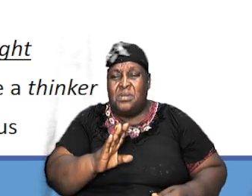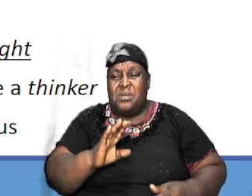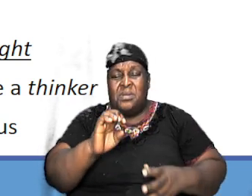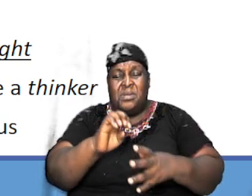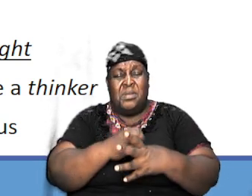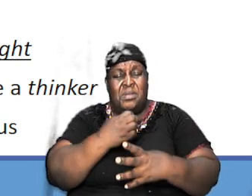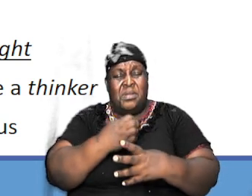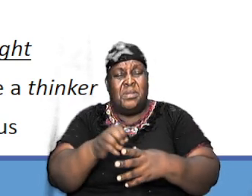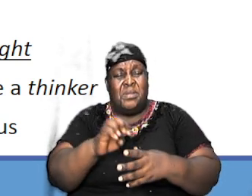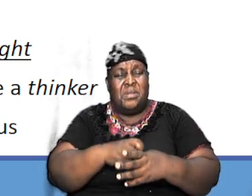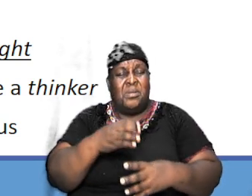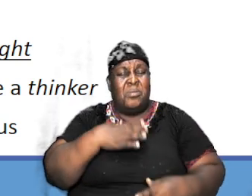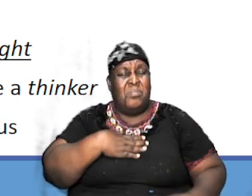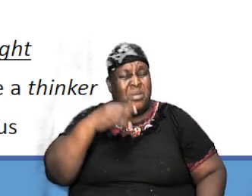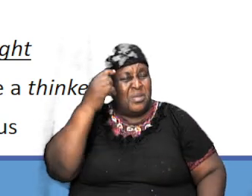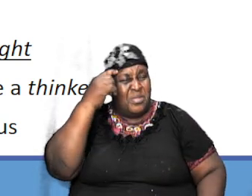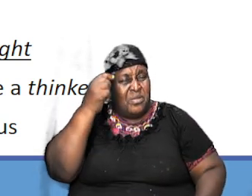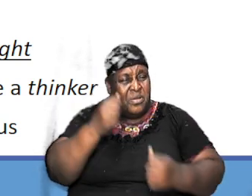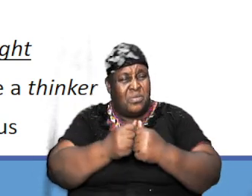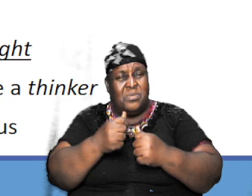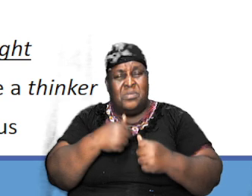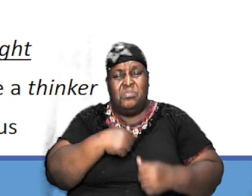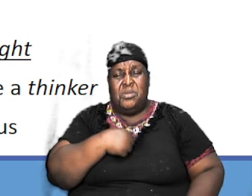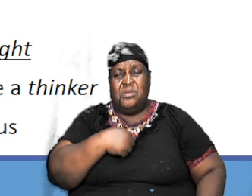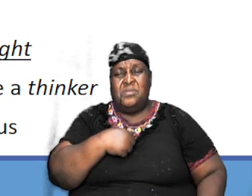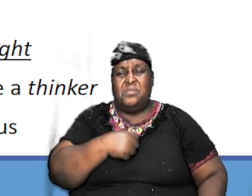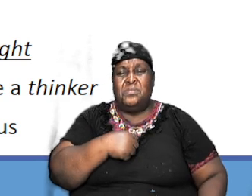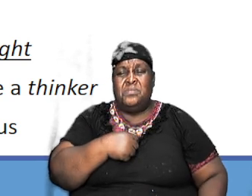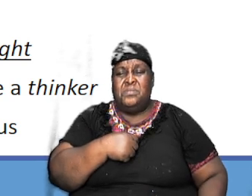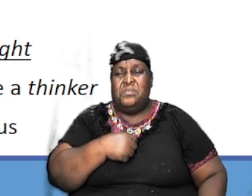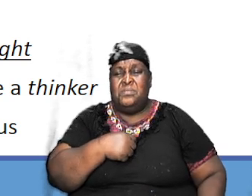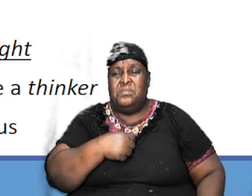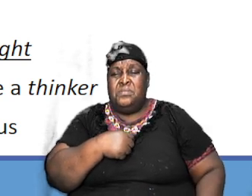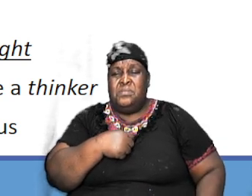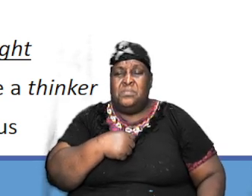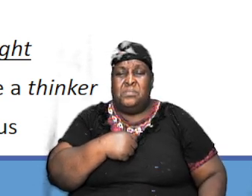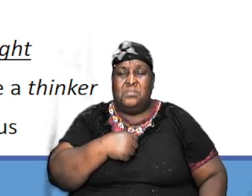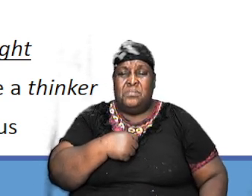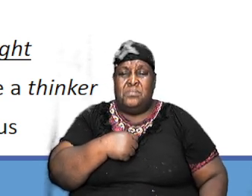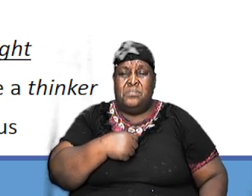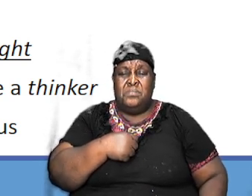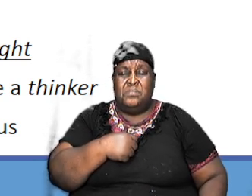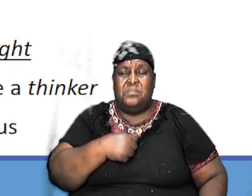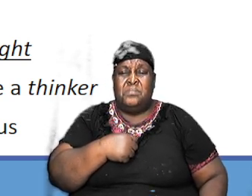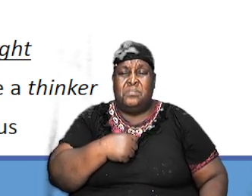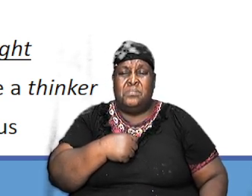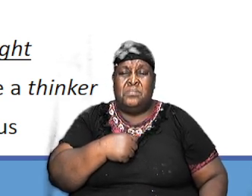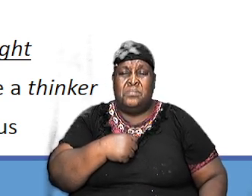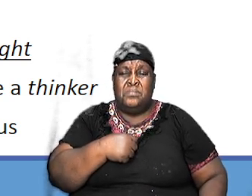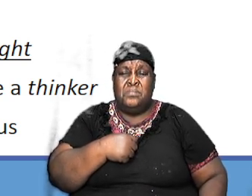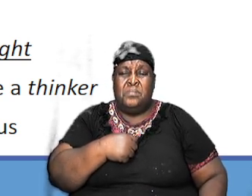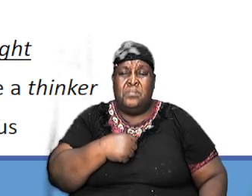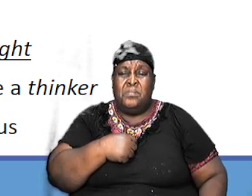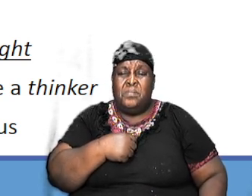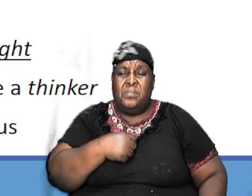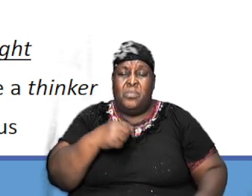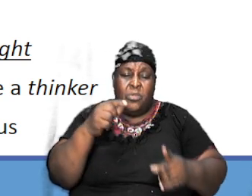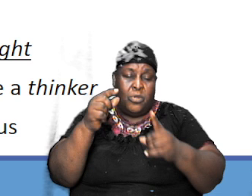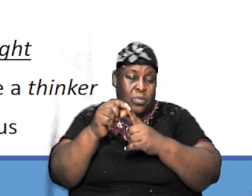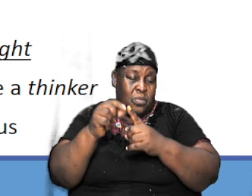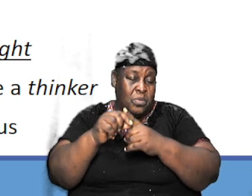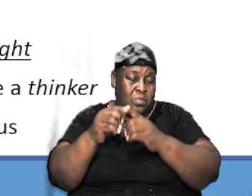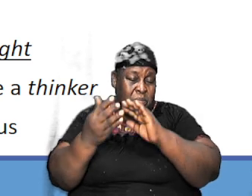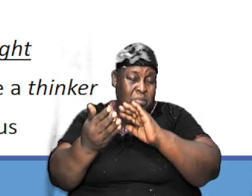how my thought is with me. He went on to say that, you know, the word became